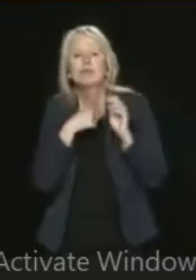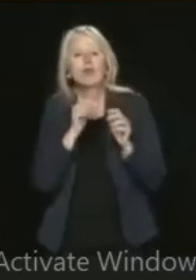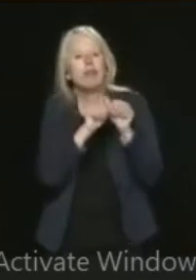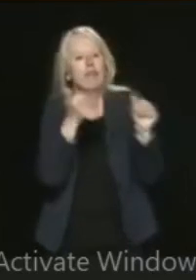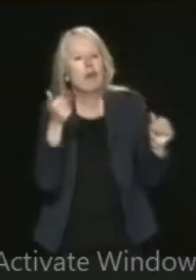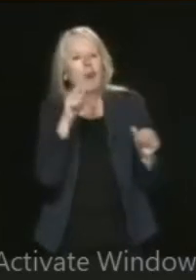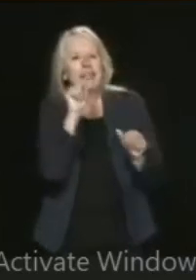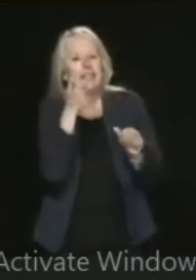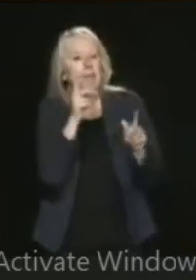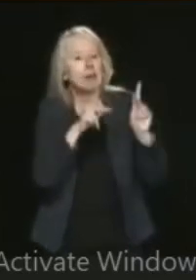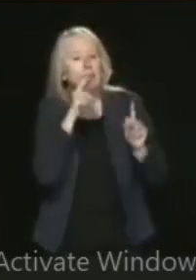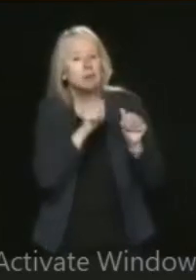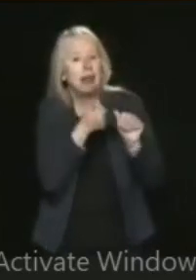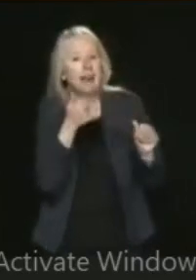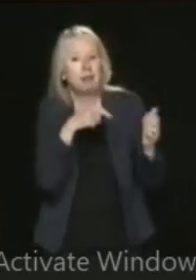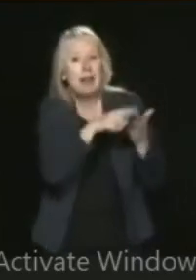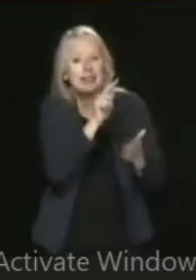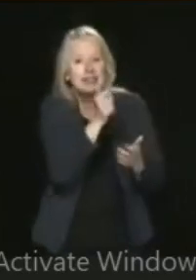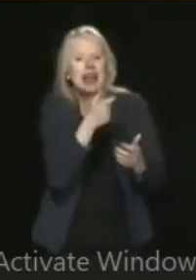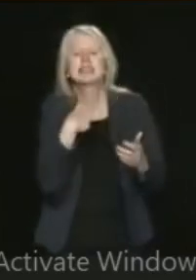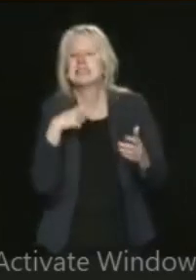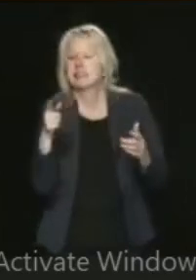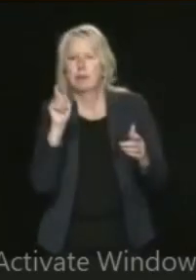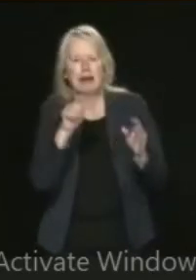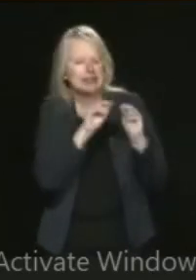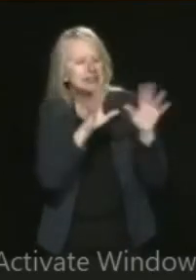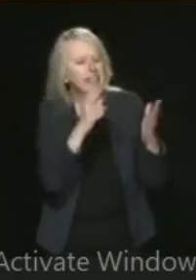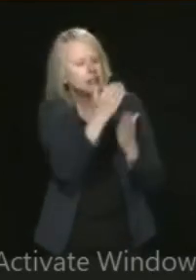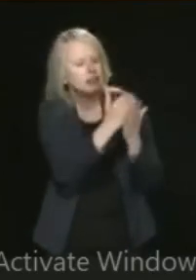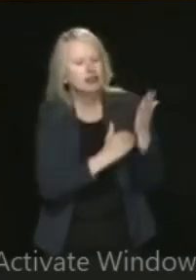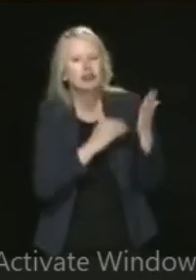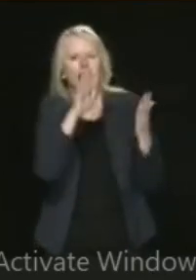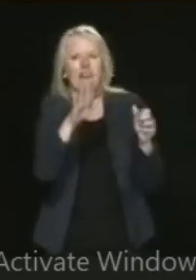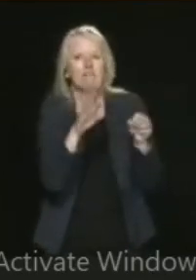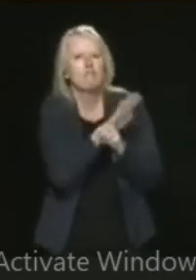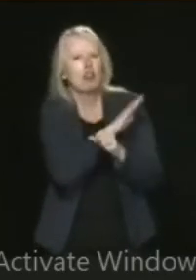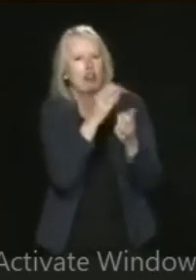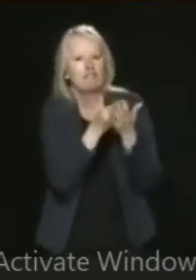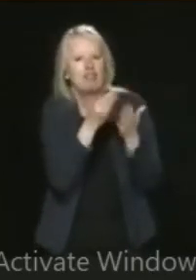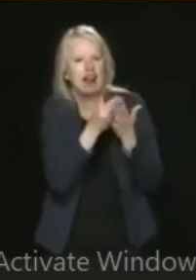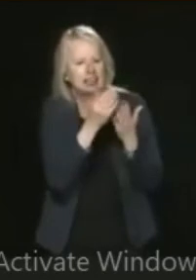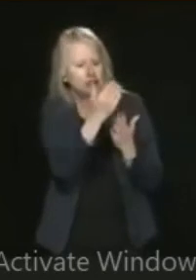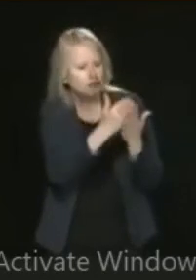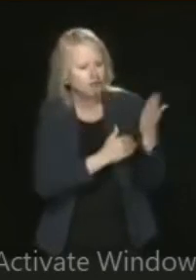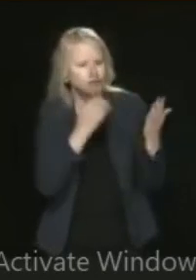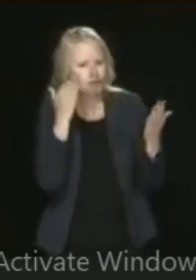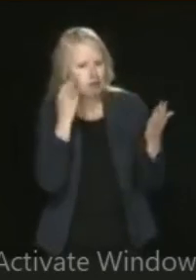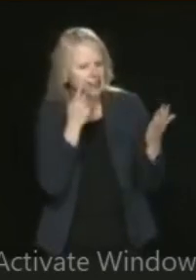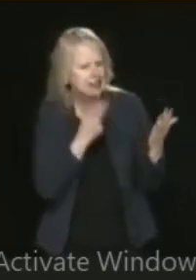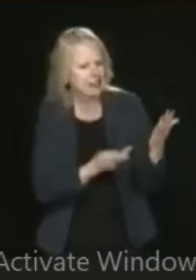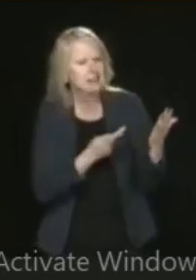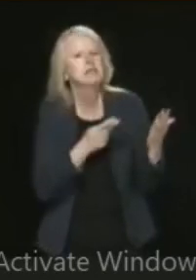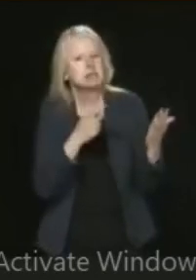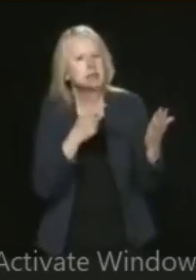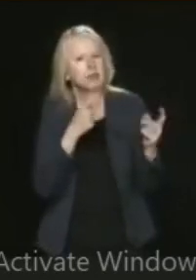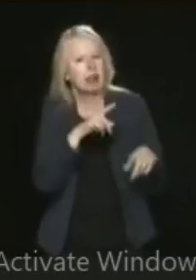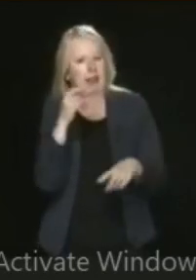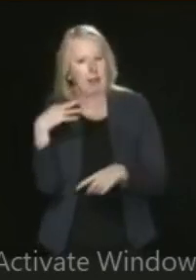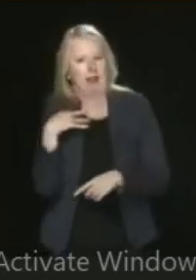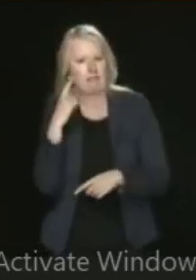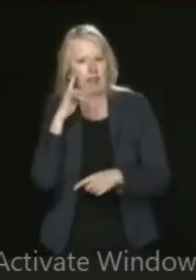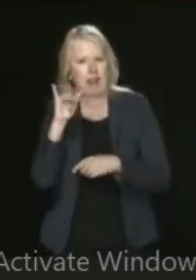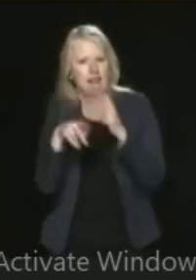we will require companies to share with us their complete financial structure as they apply for funding.